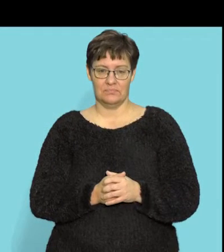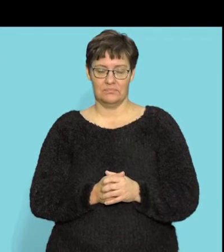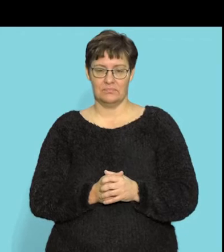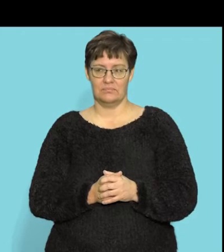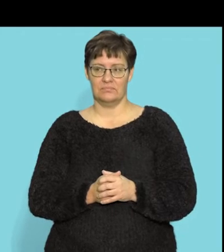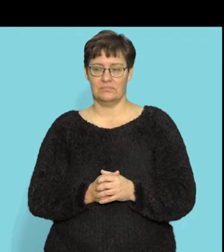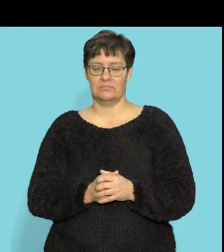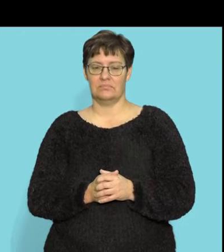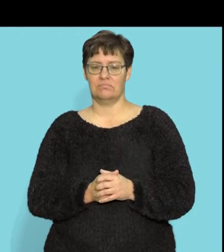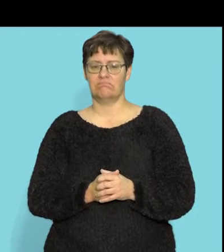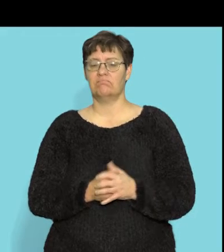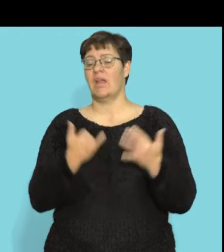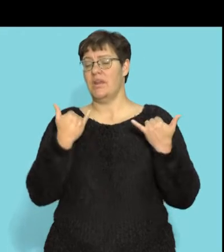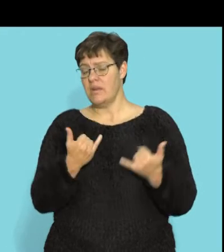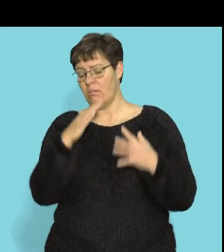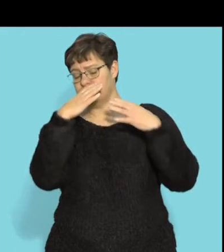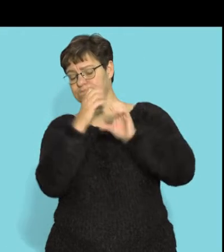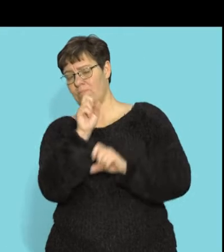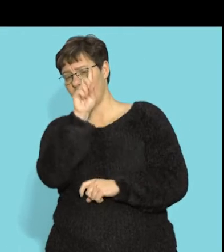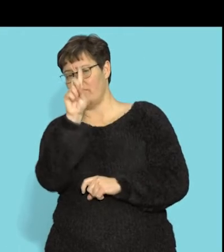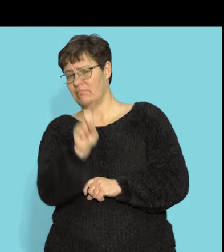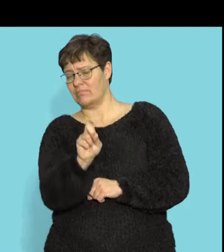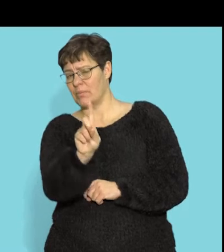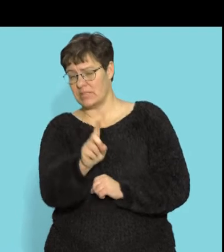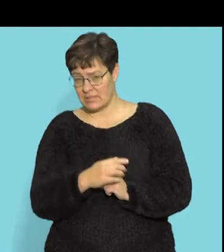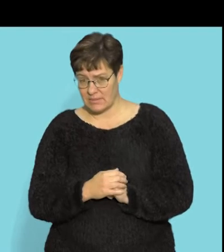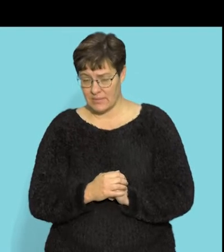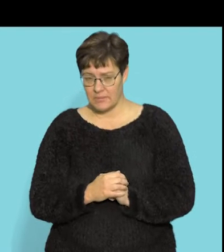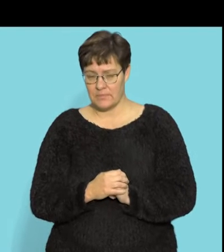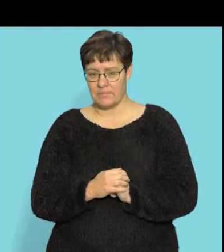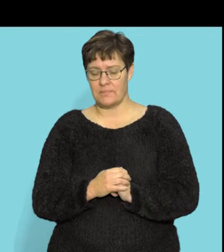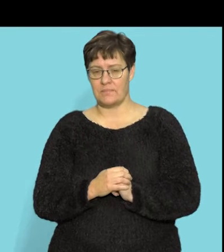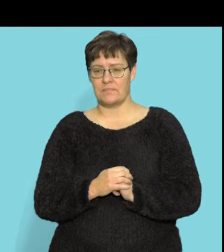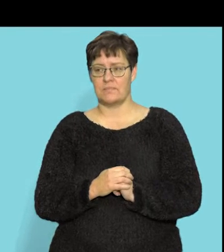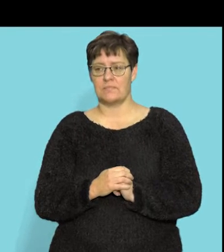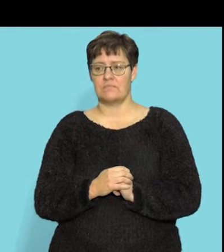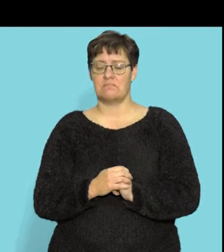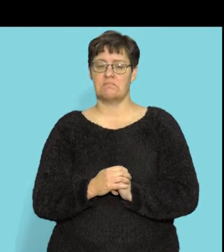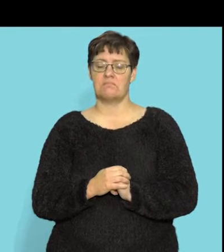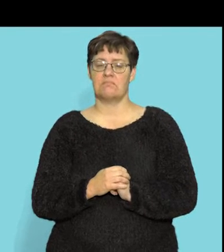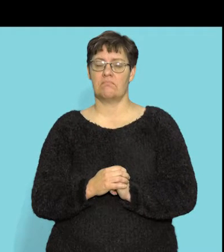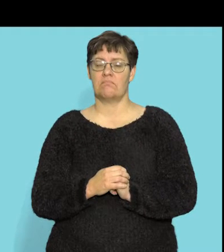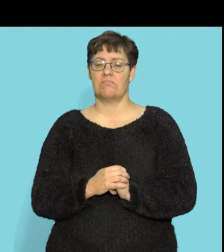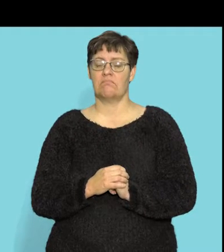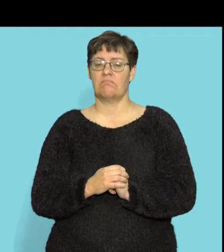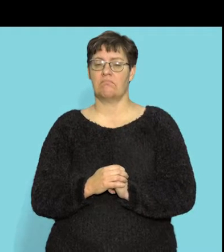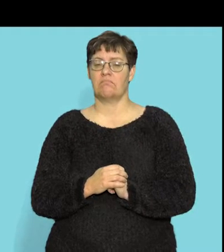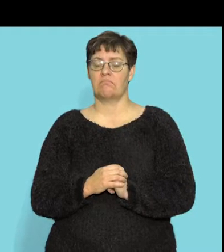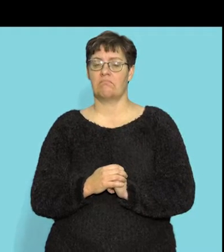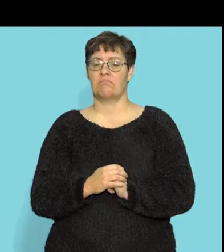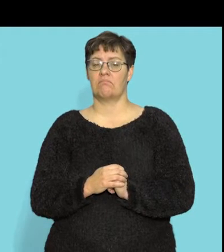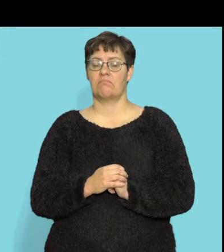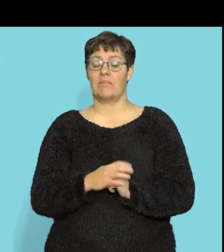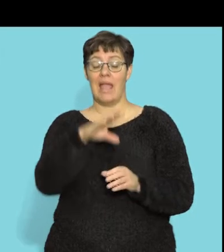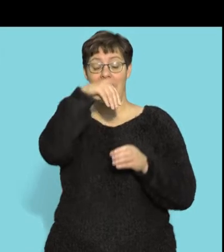Right. Now, the question that we want to focus our attention on is, it says, what effect does